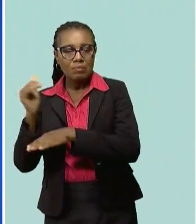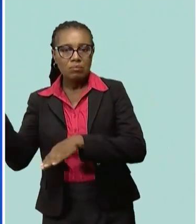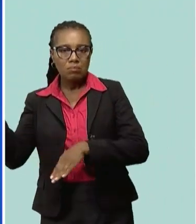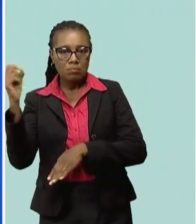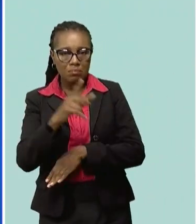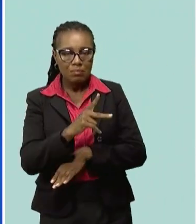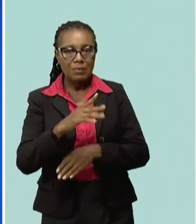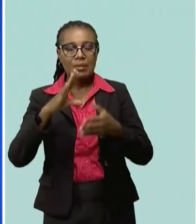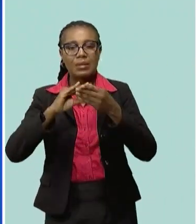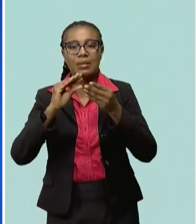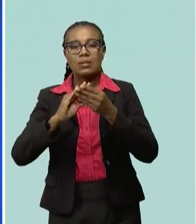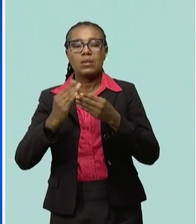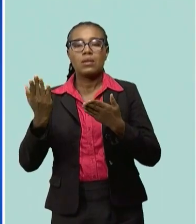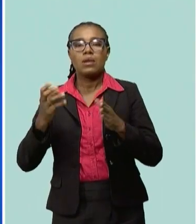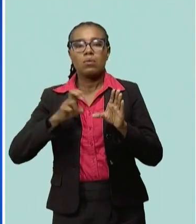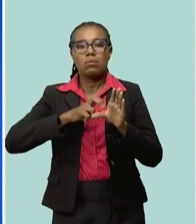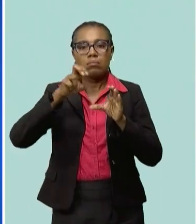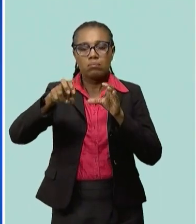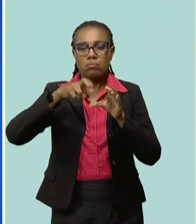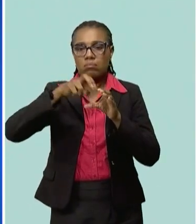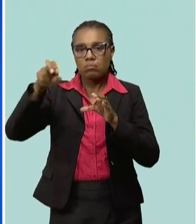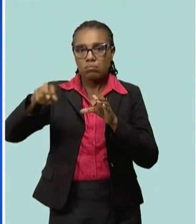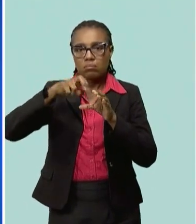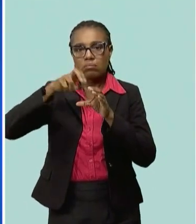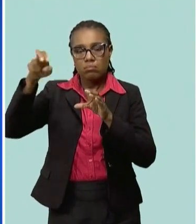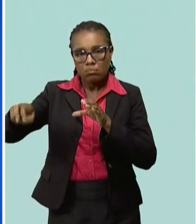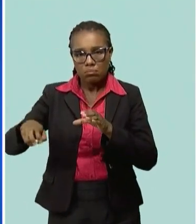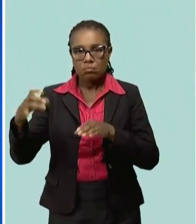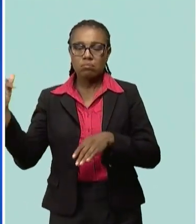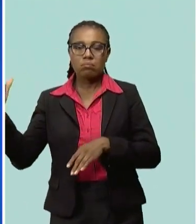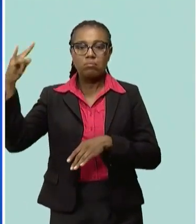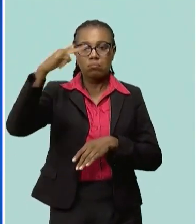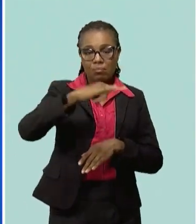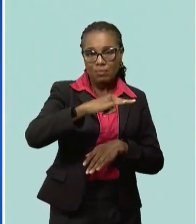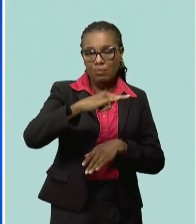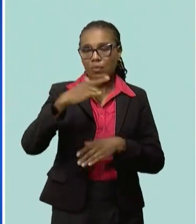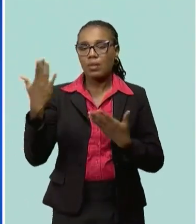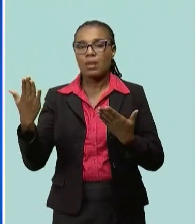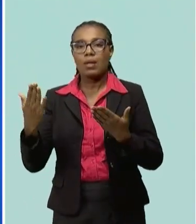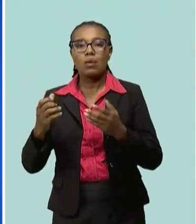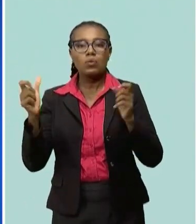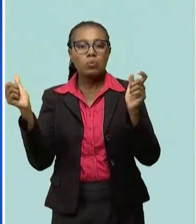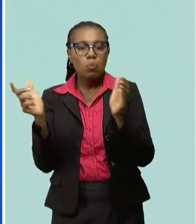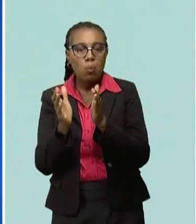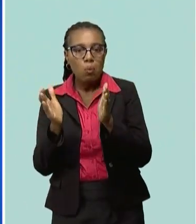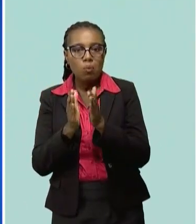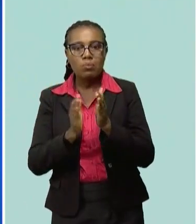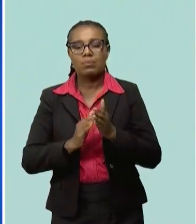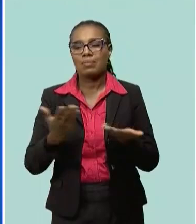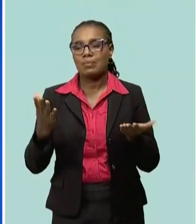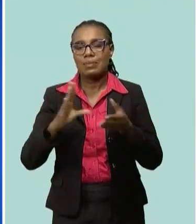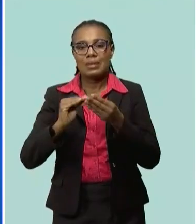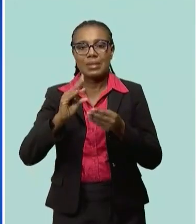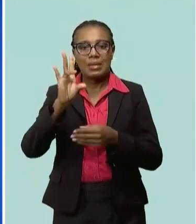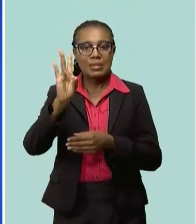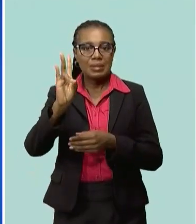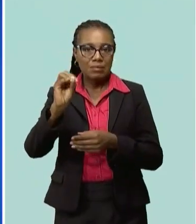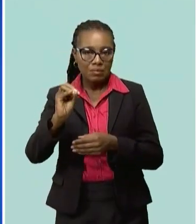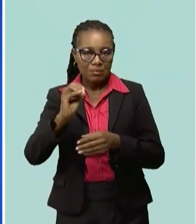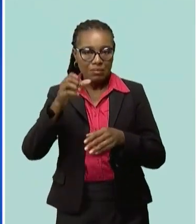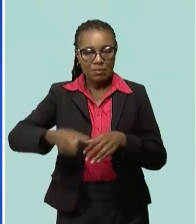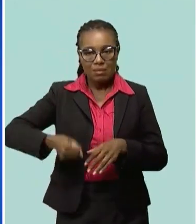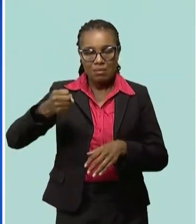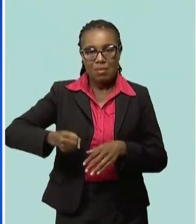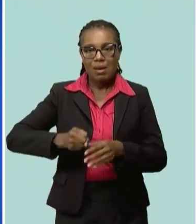some bags had to be removed from the plane which arrived here in Barbados around 2 p.m. Airline representatives say their bags will arrive